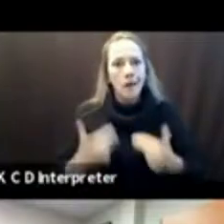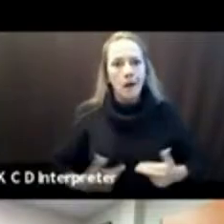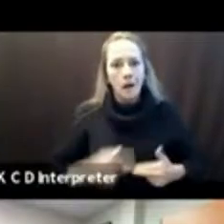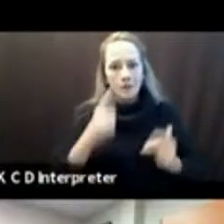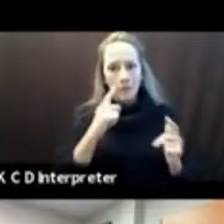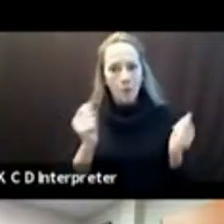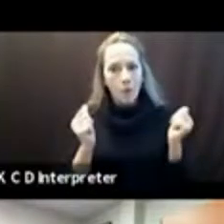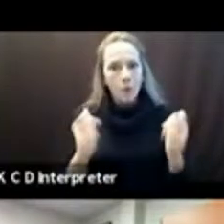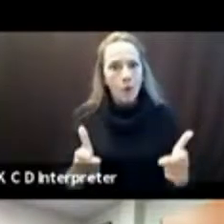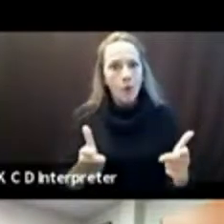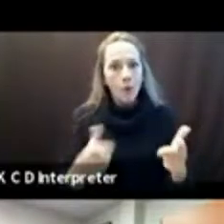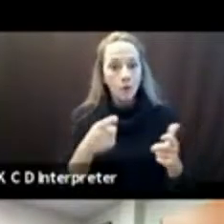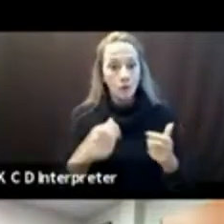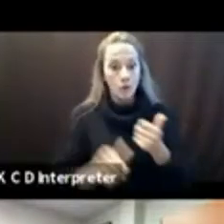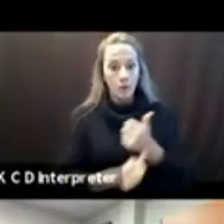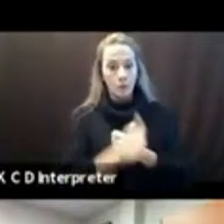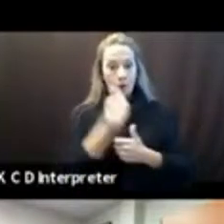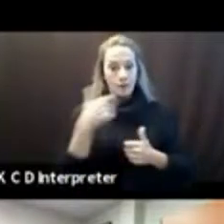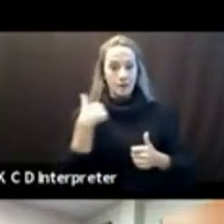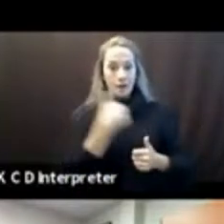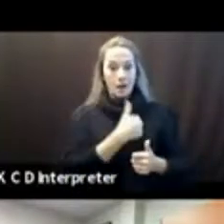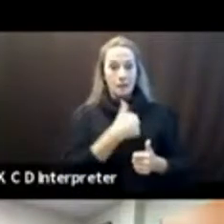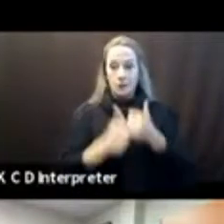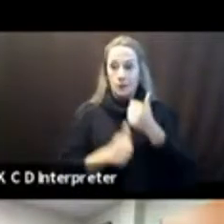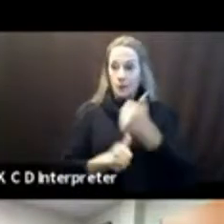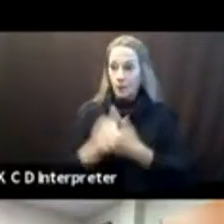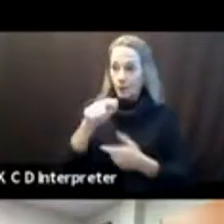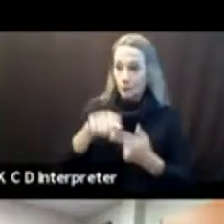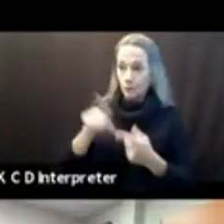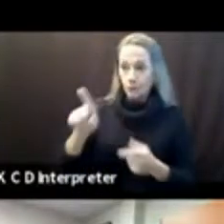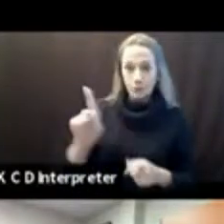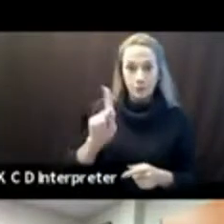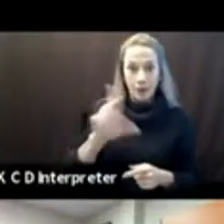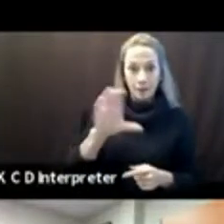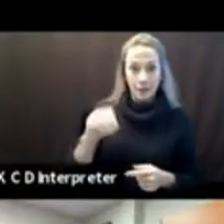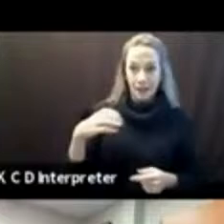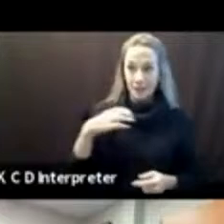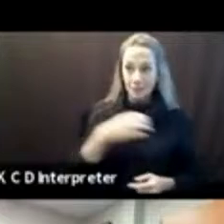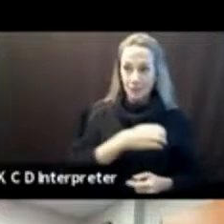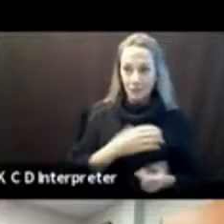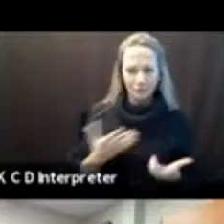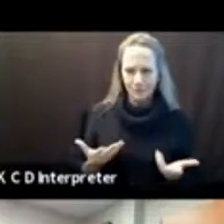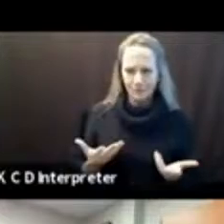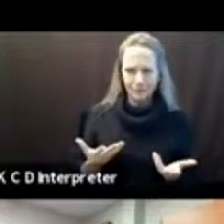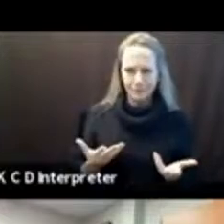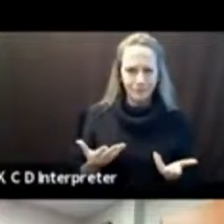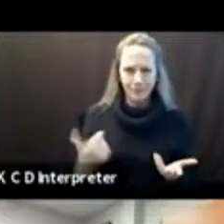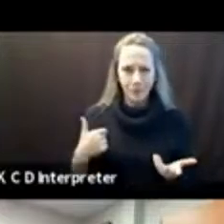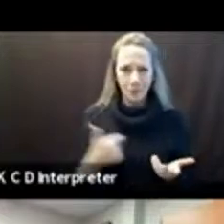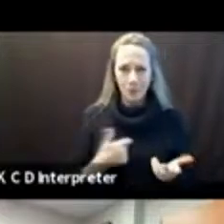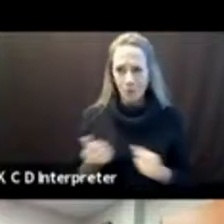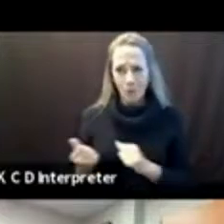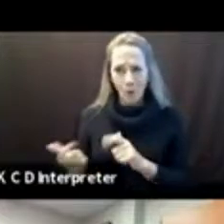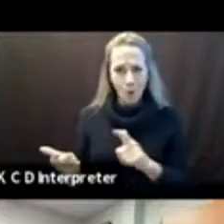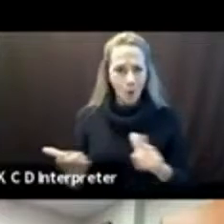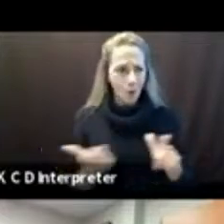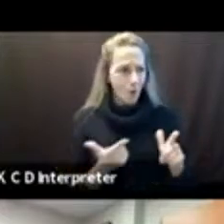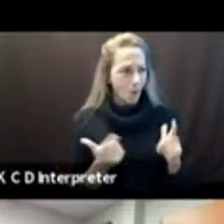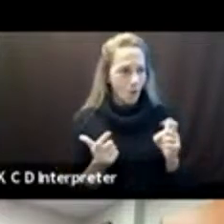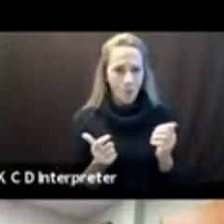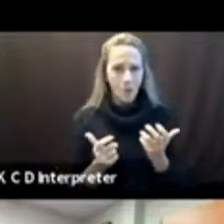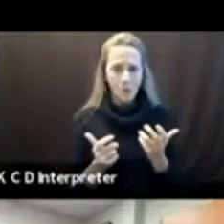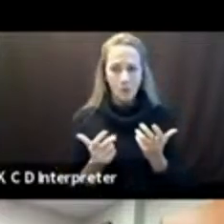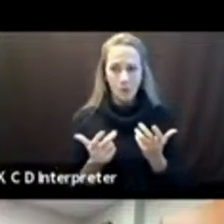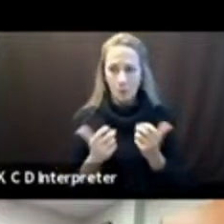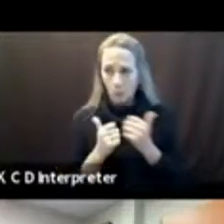to threaten us or threaten the Knox County Commission is just not the way to go. We're all in this together. We are walking with the Knox County